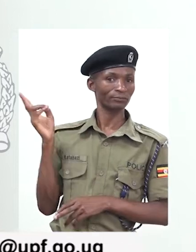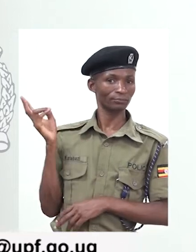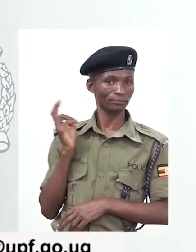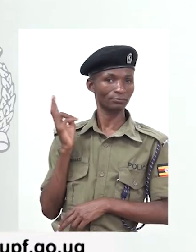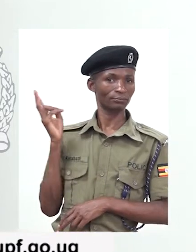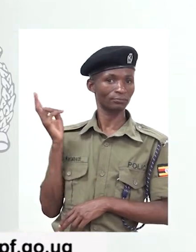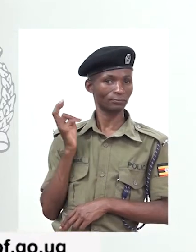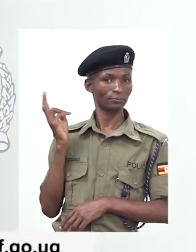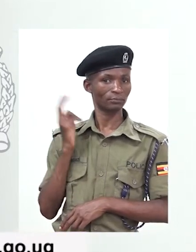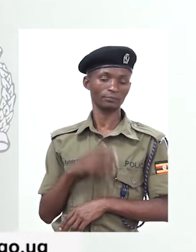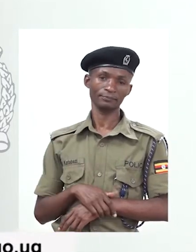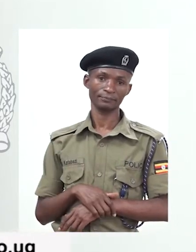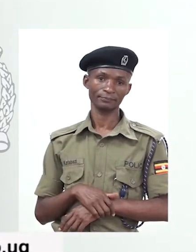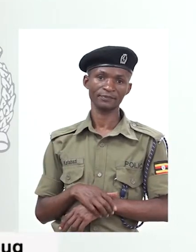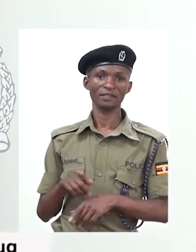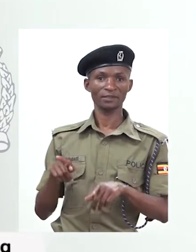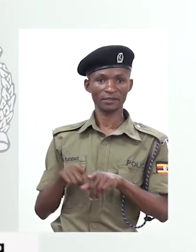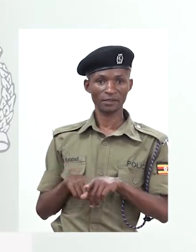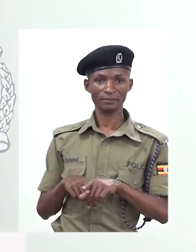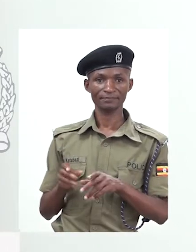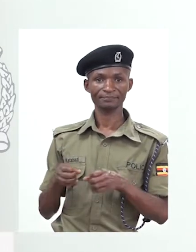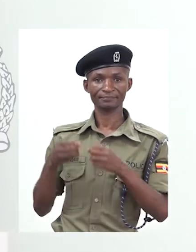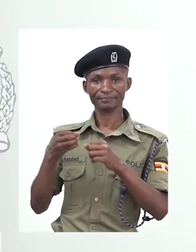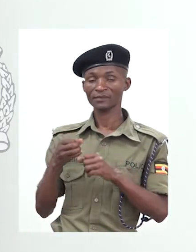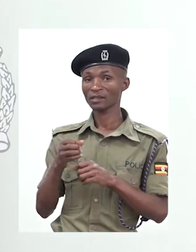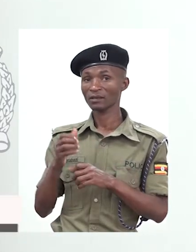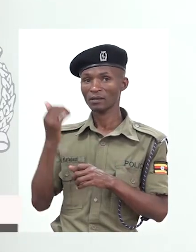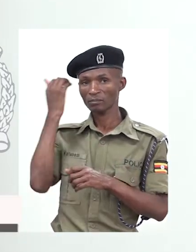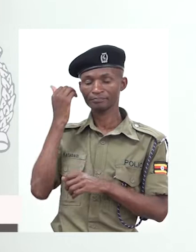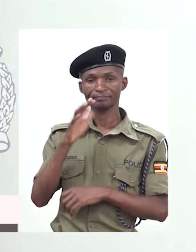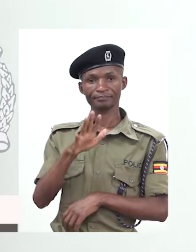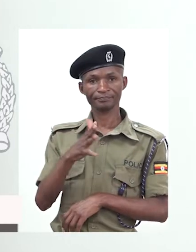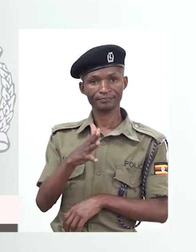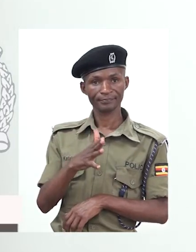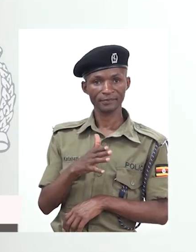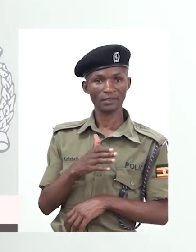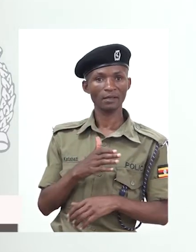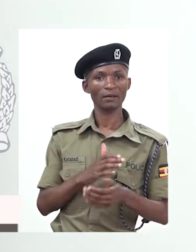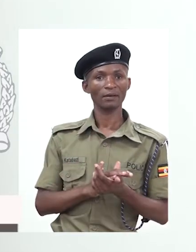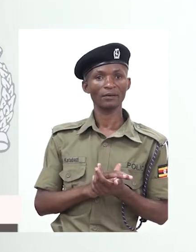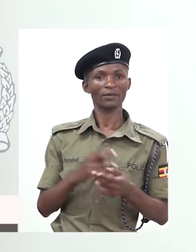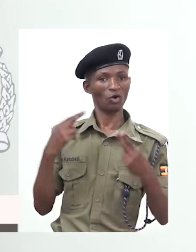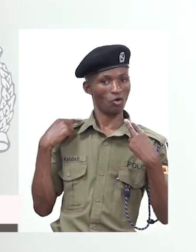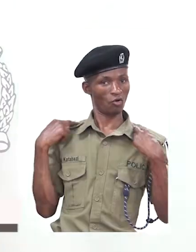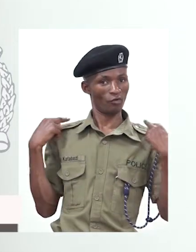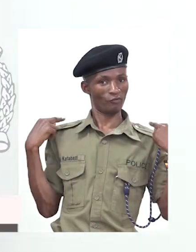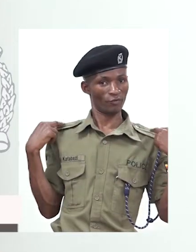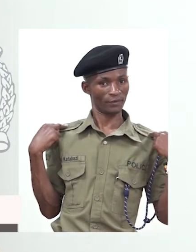first step also towards justice for the senseless act of violence against the officer